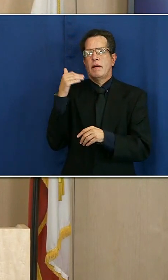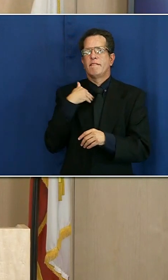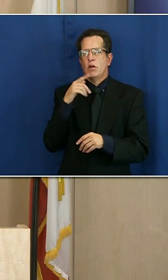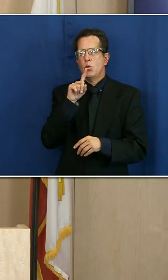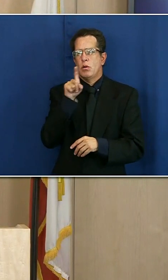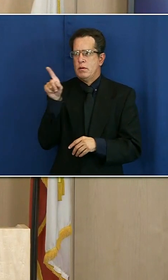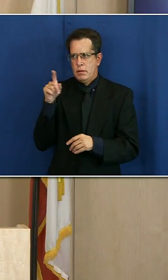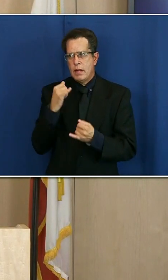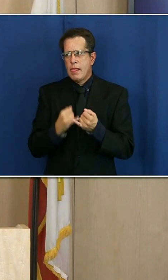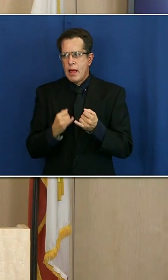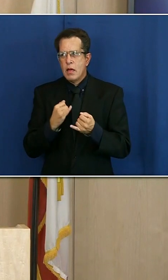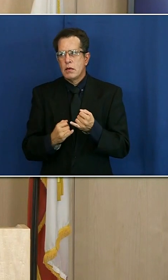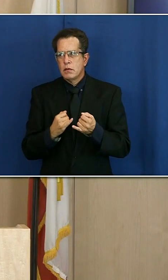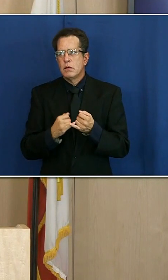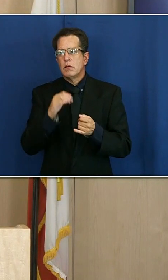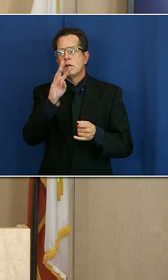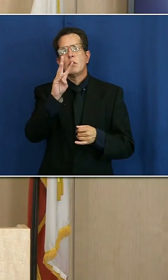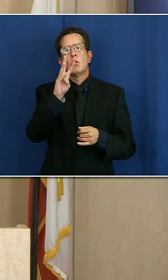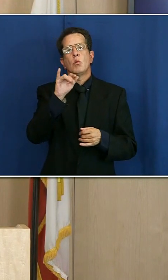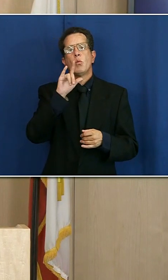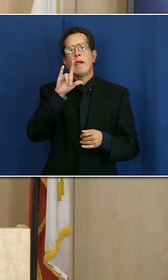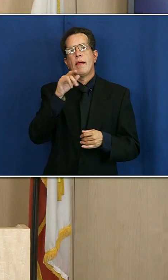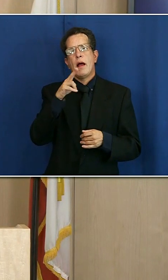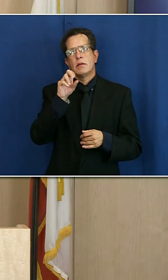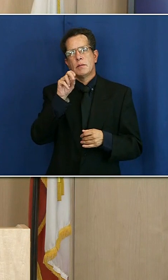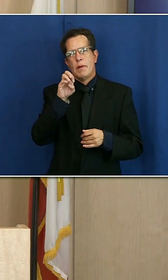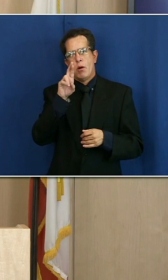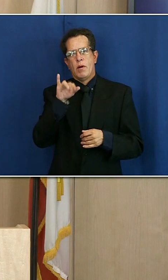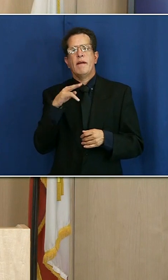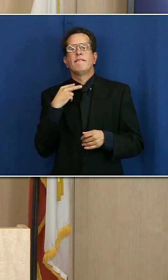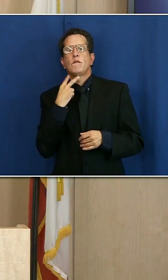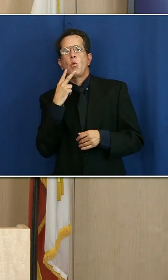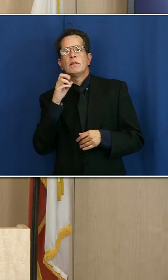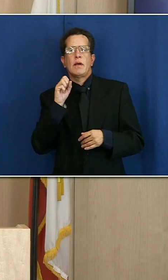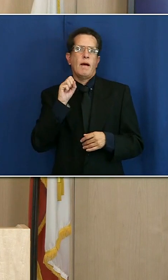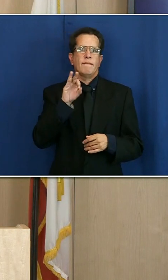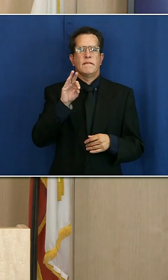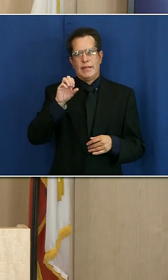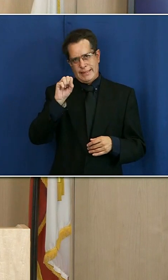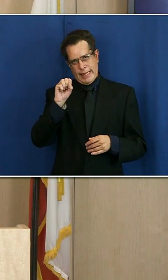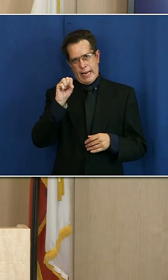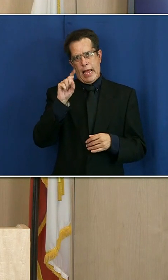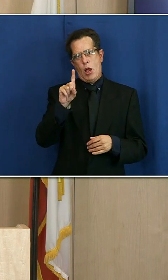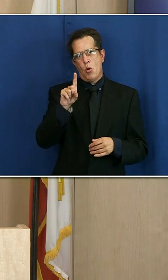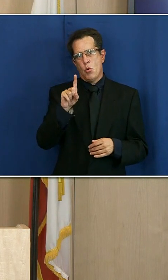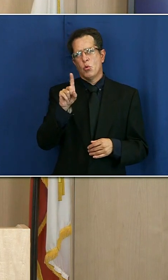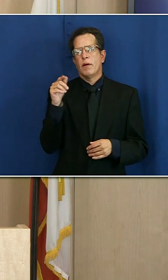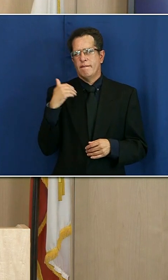The last question is from Will Huntsberry with Voice of San Diego.